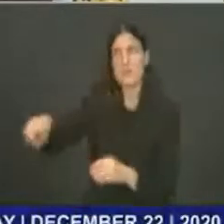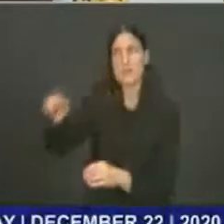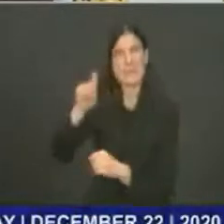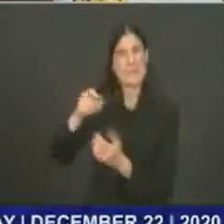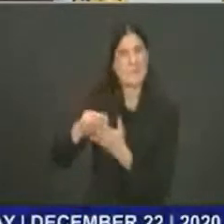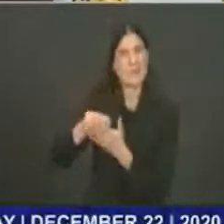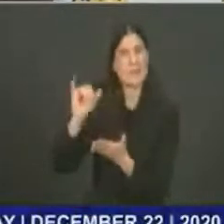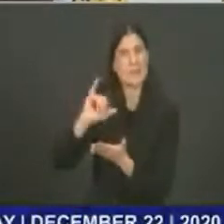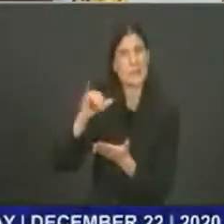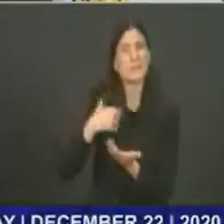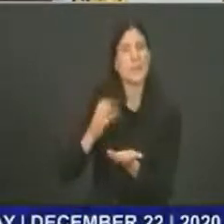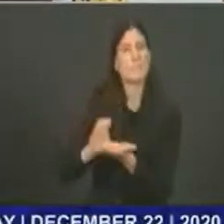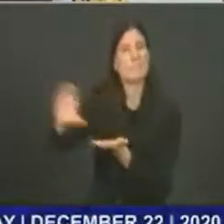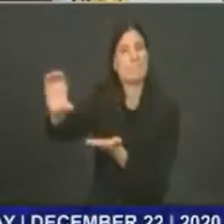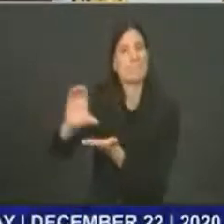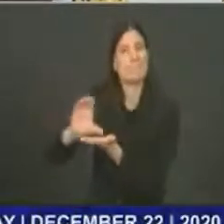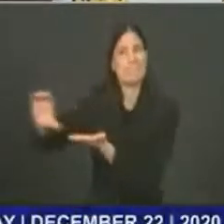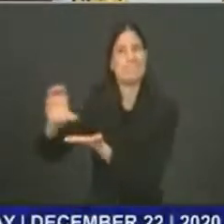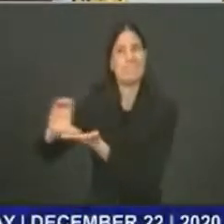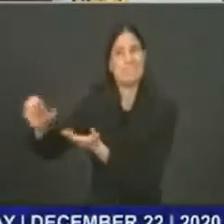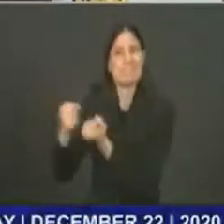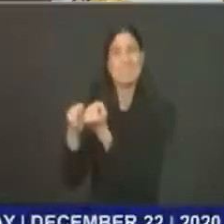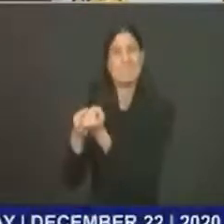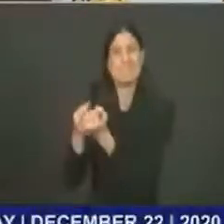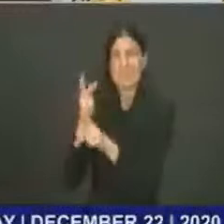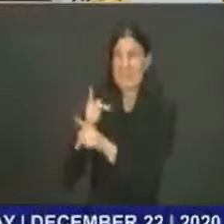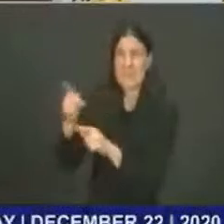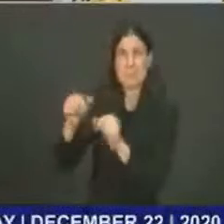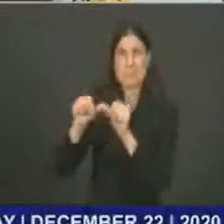think, is the biggest employer in Rhode Island.